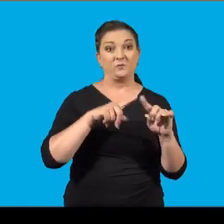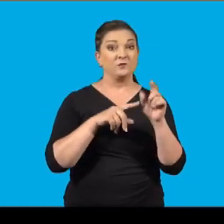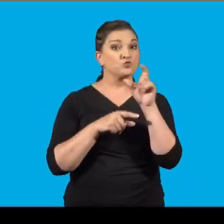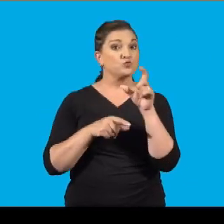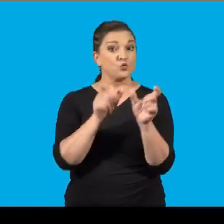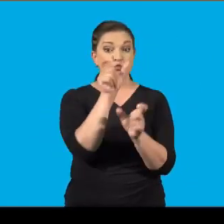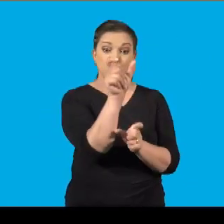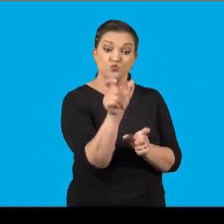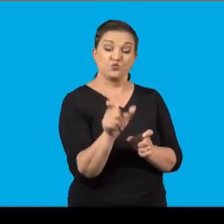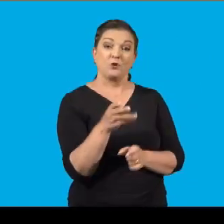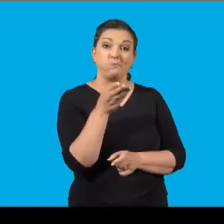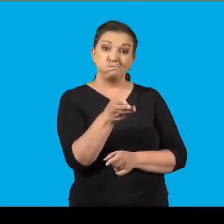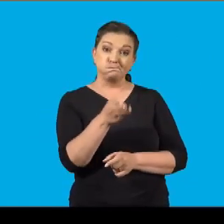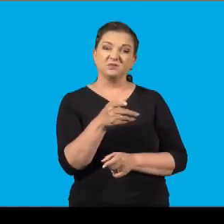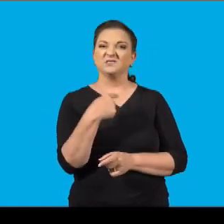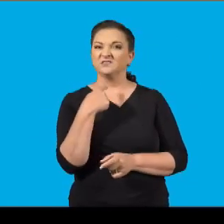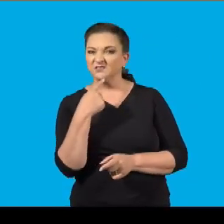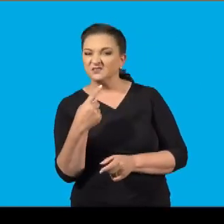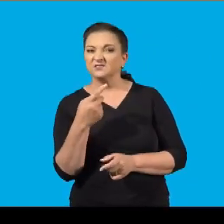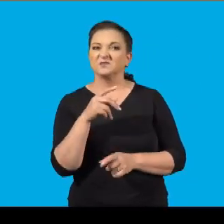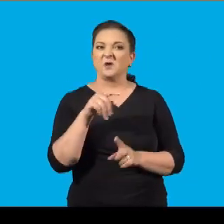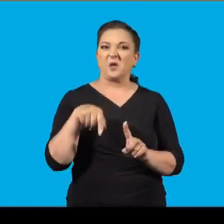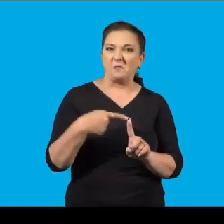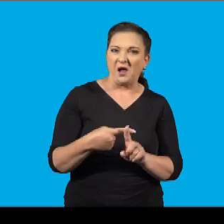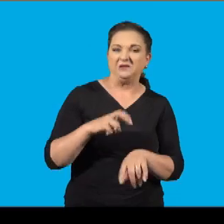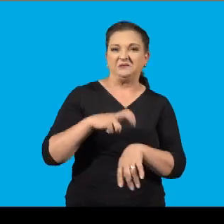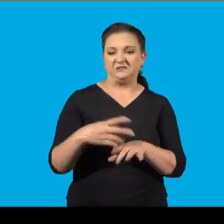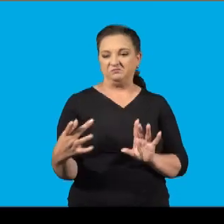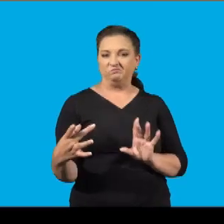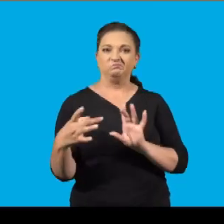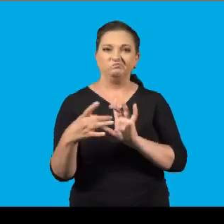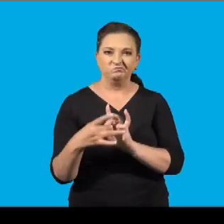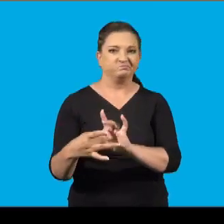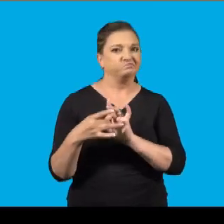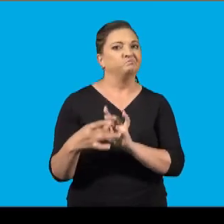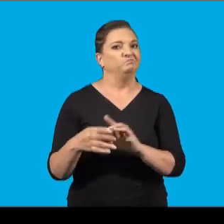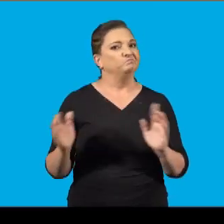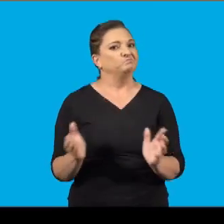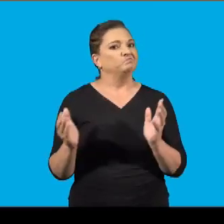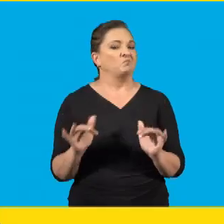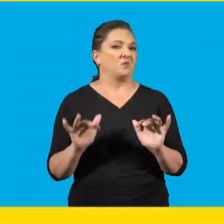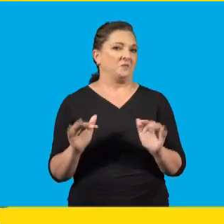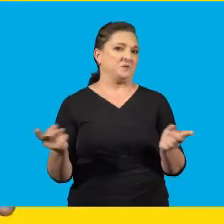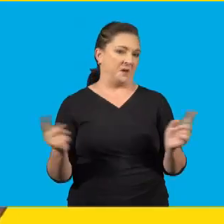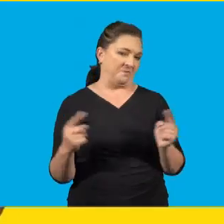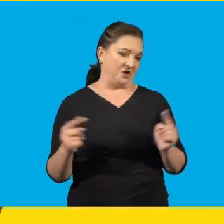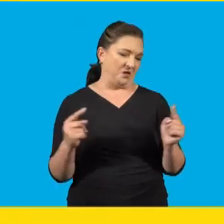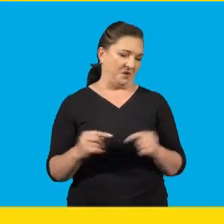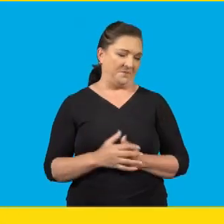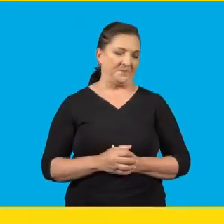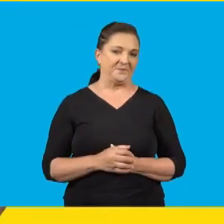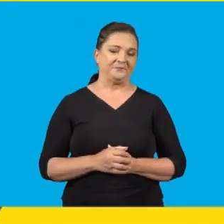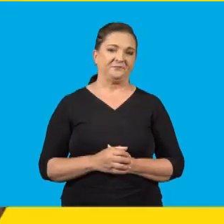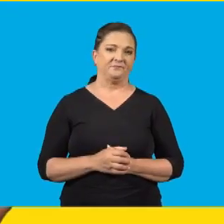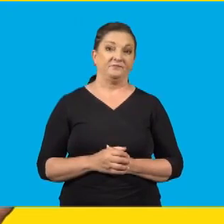contained there and the words that are there that spoke about the need for reconciliation, encouraging people